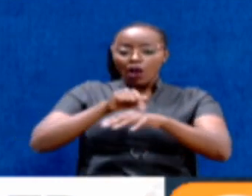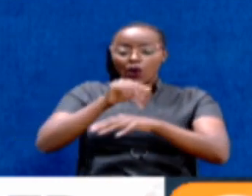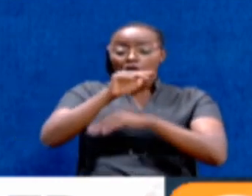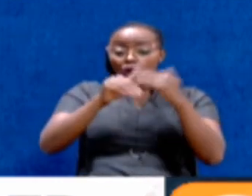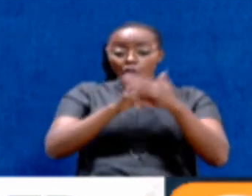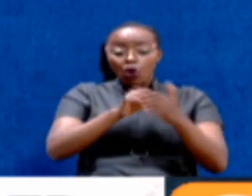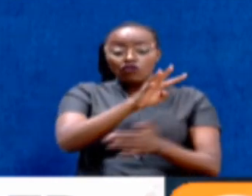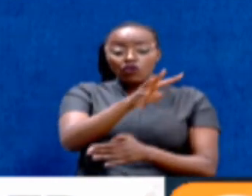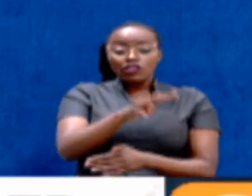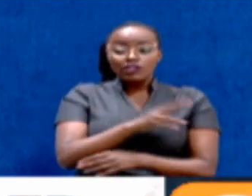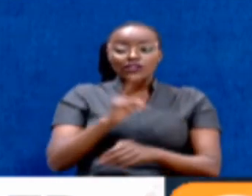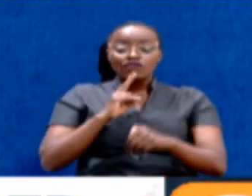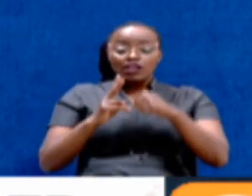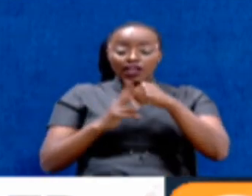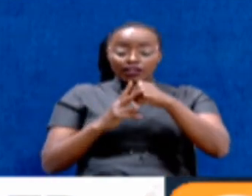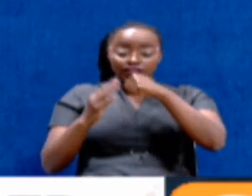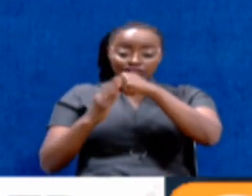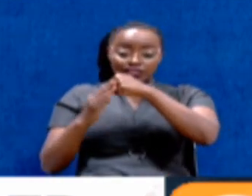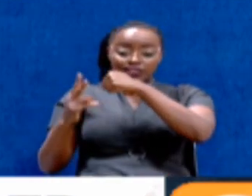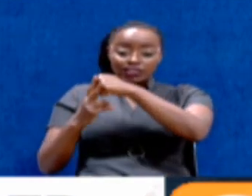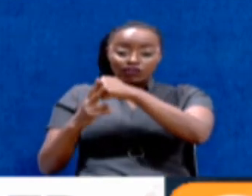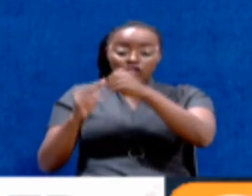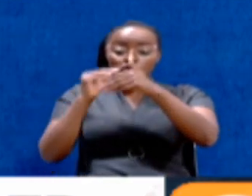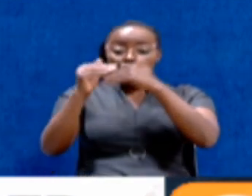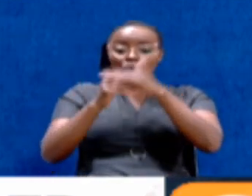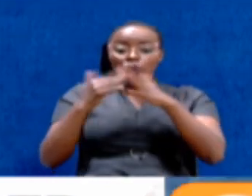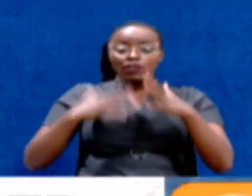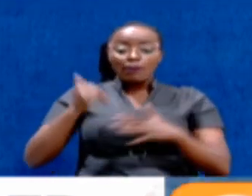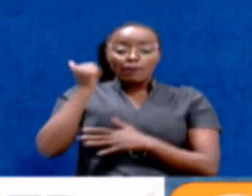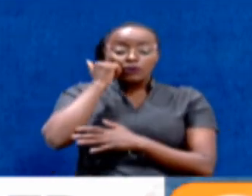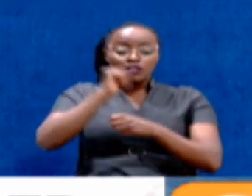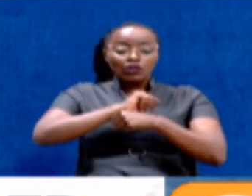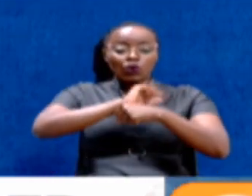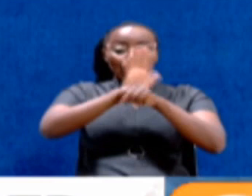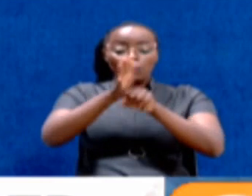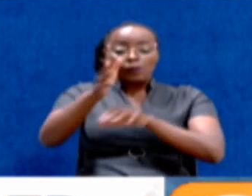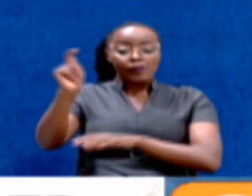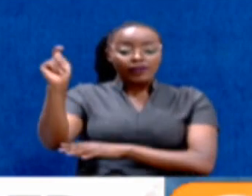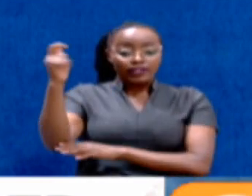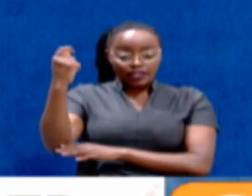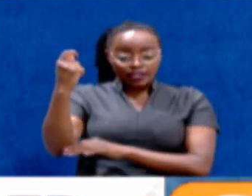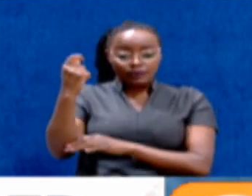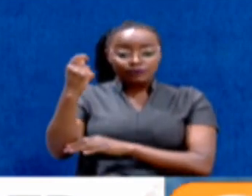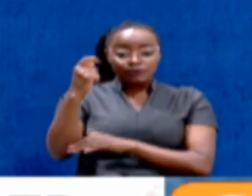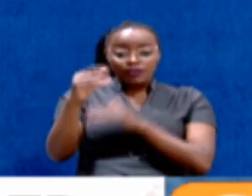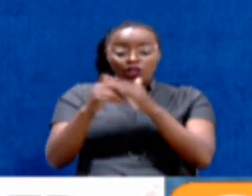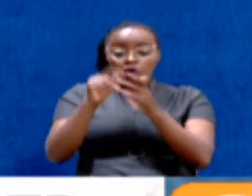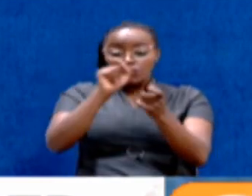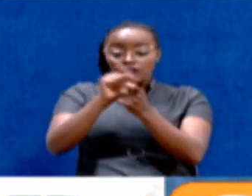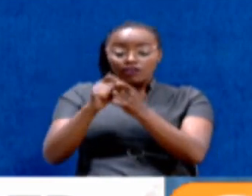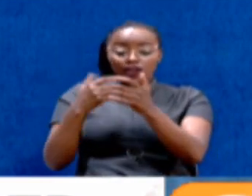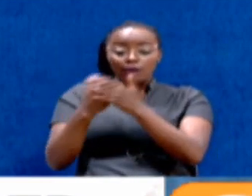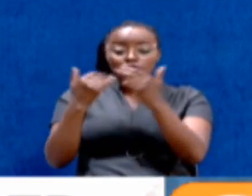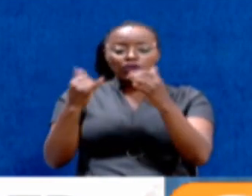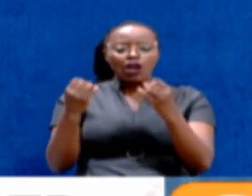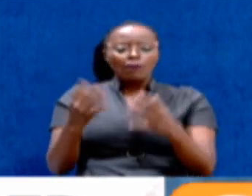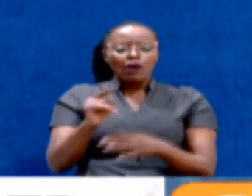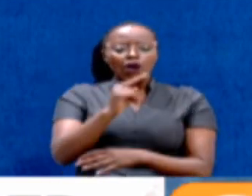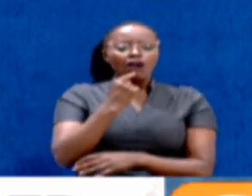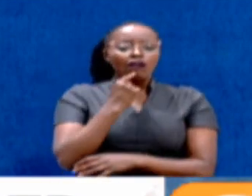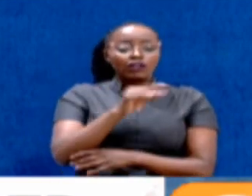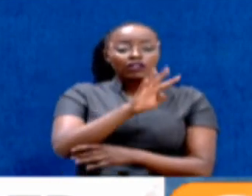to 4,797 the total number of positive cases confirmed in the country. The total number of samples so far tested